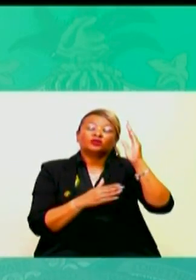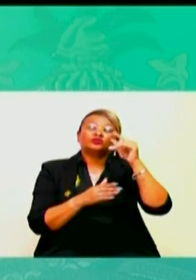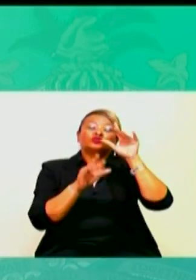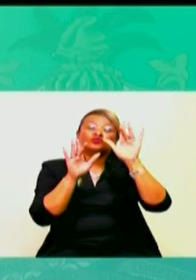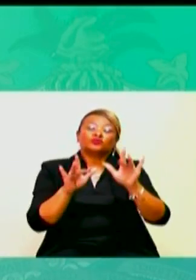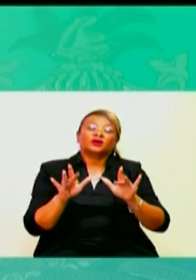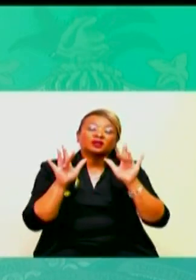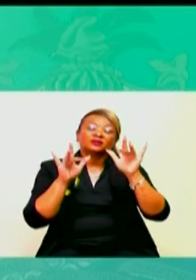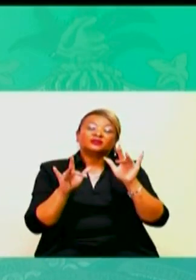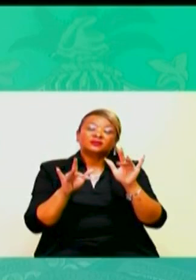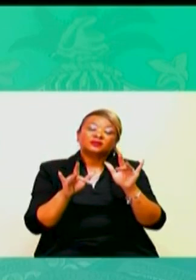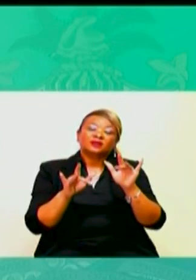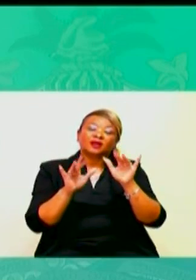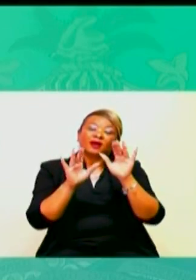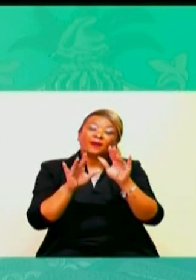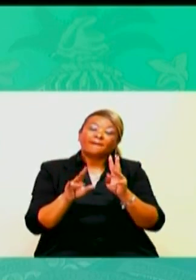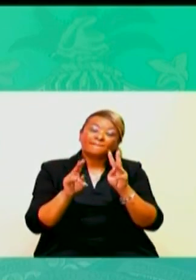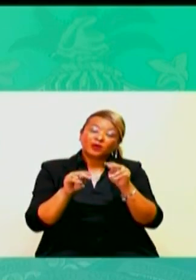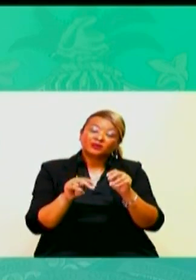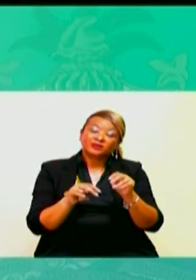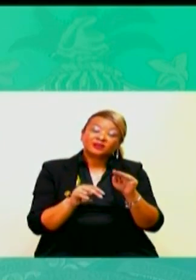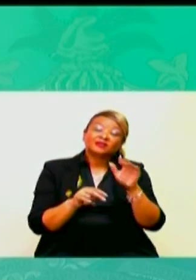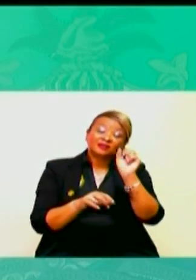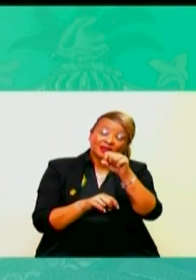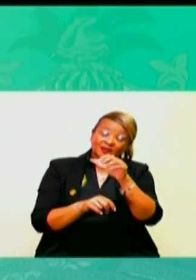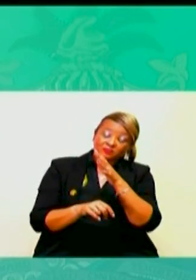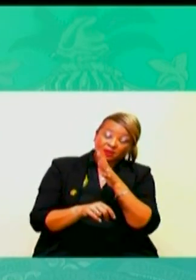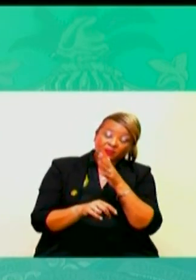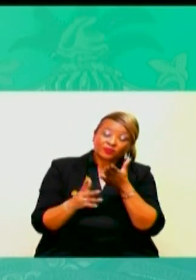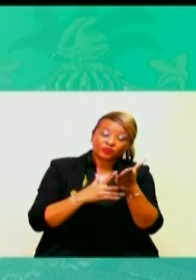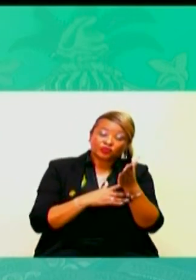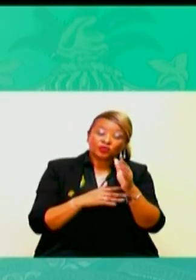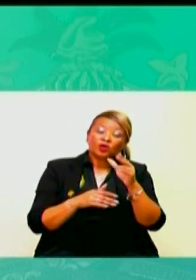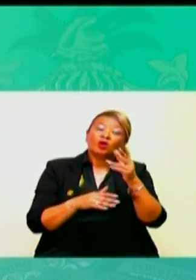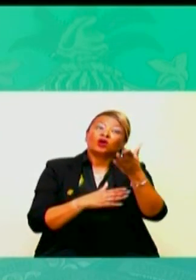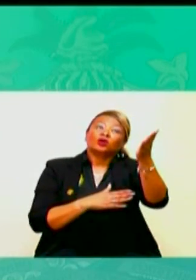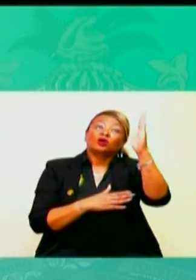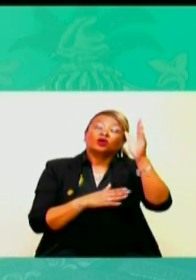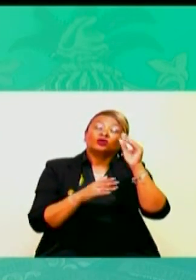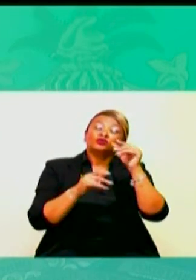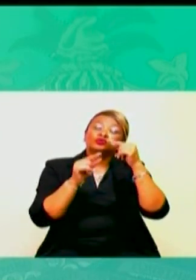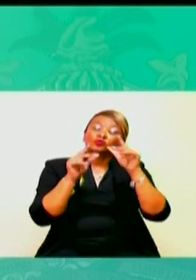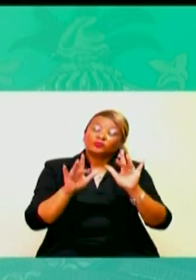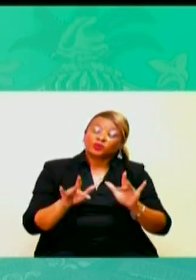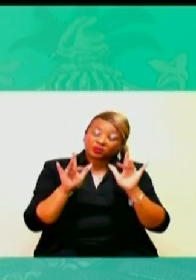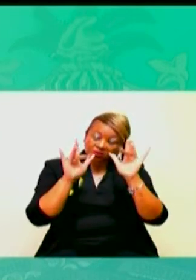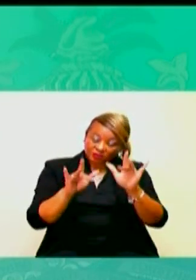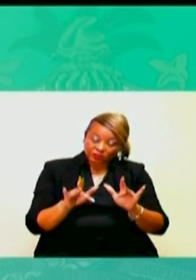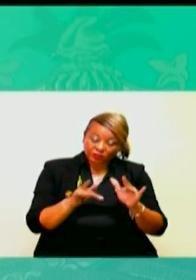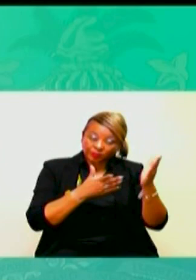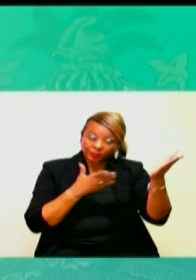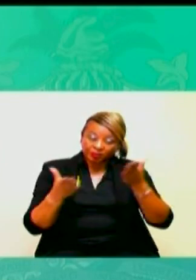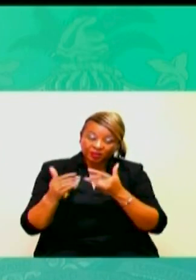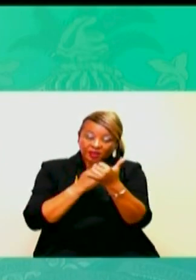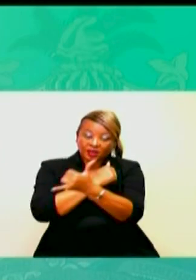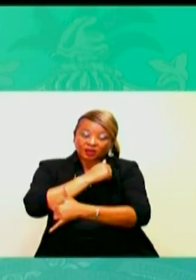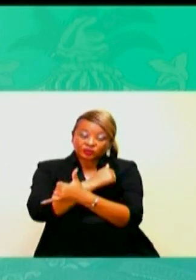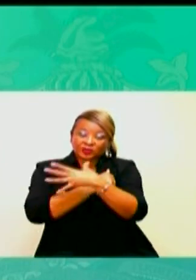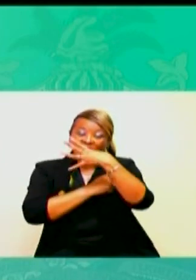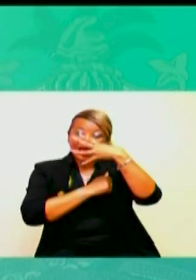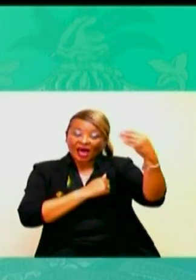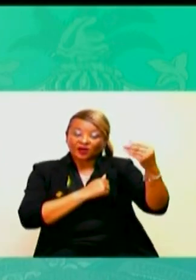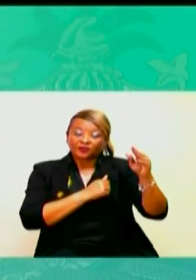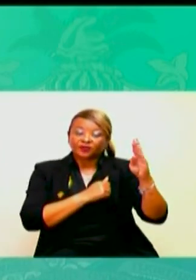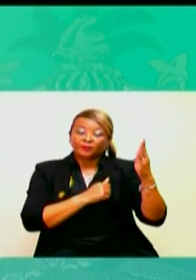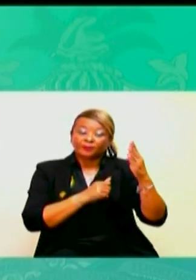mercy, yes, mommy, I'm a prayer warrior, through God's grace and mercy, we are pulling this country and economy out of the blue